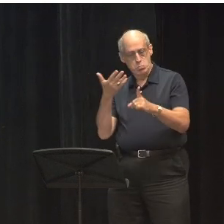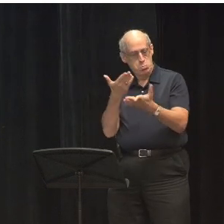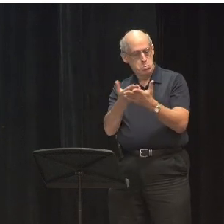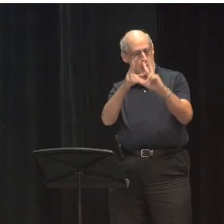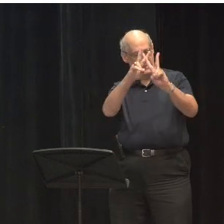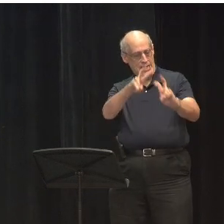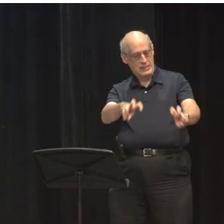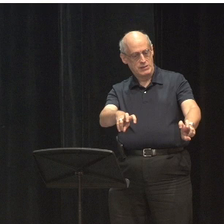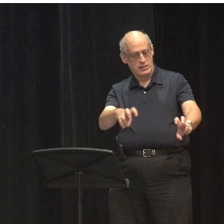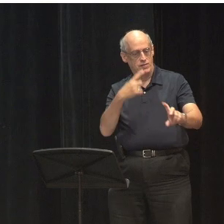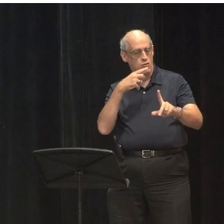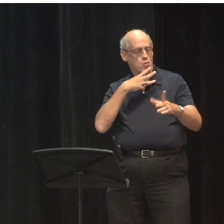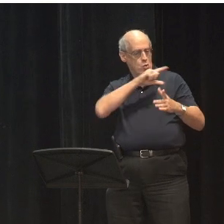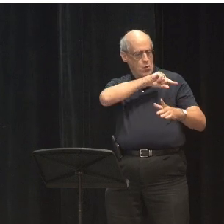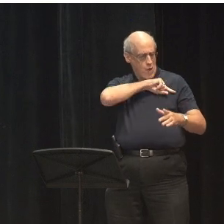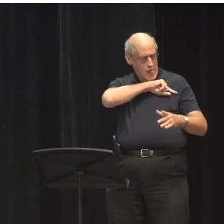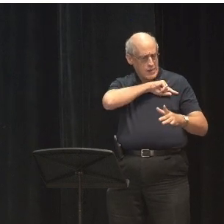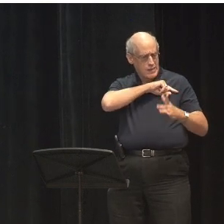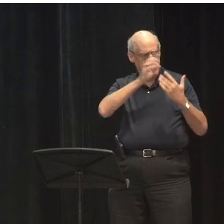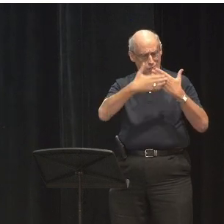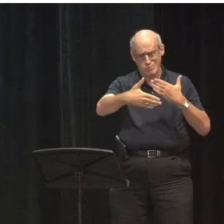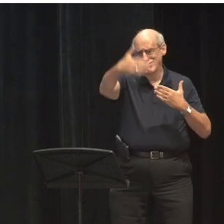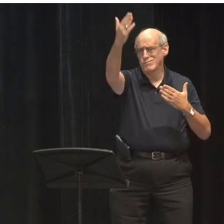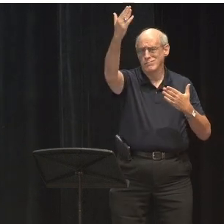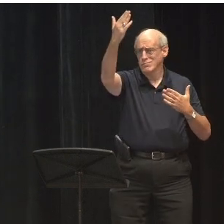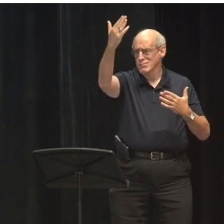assessments of the water quality long-term,